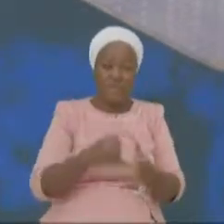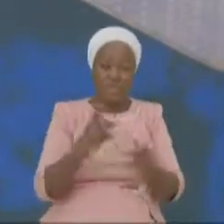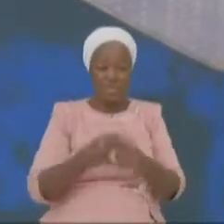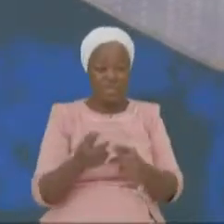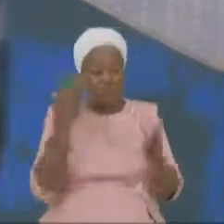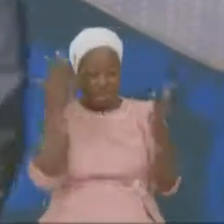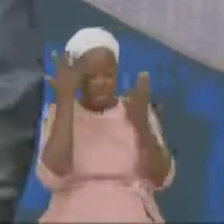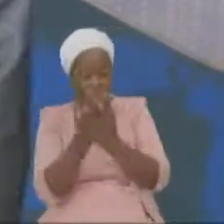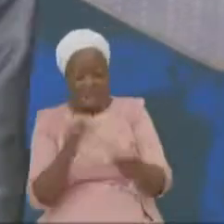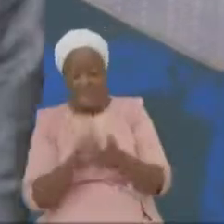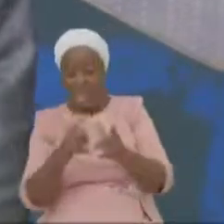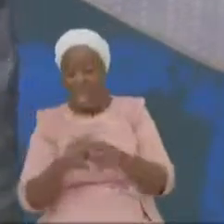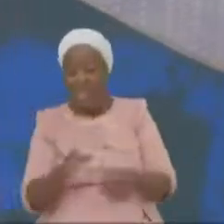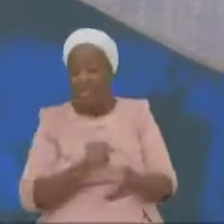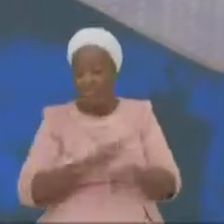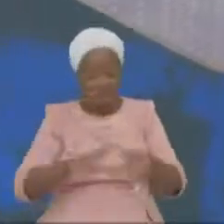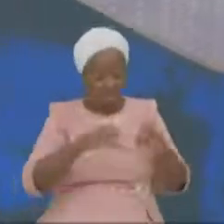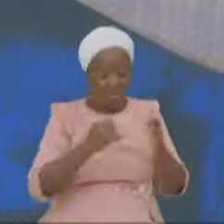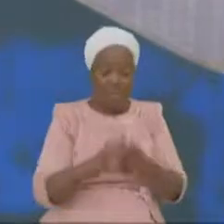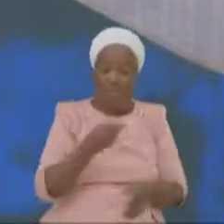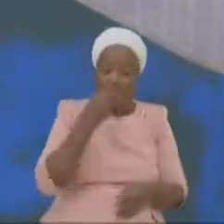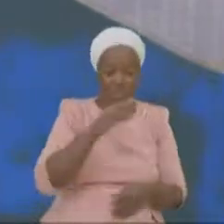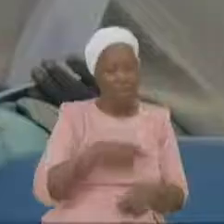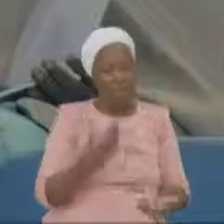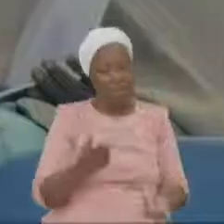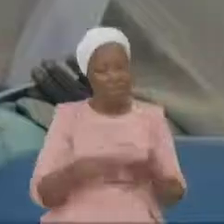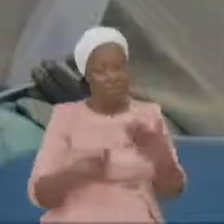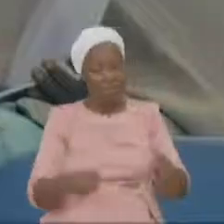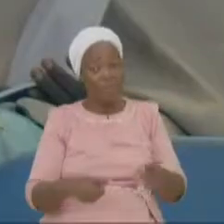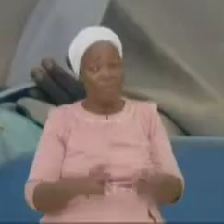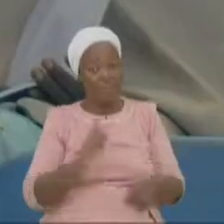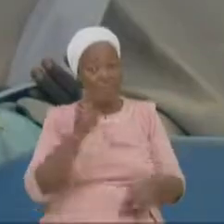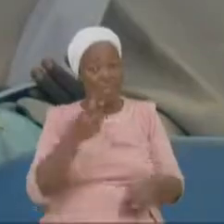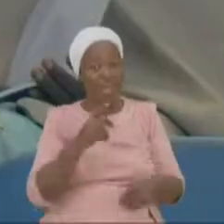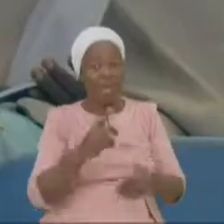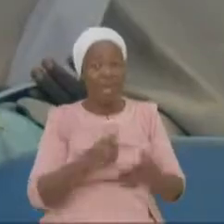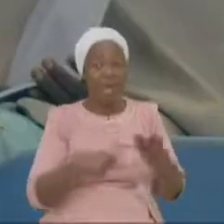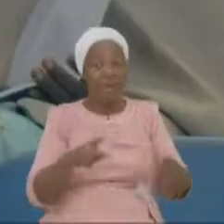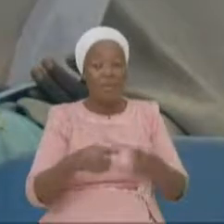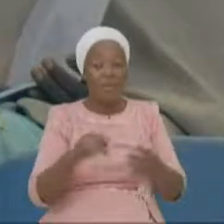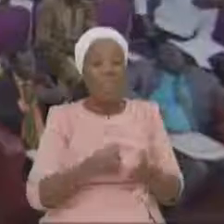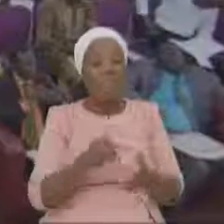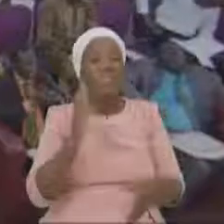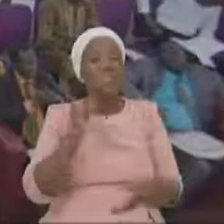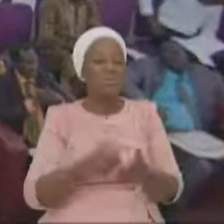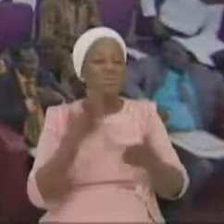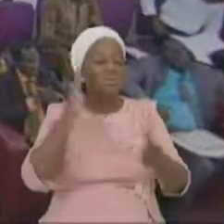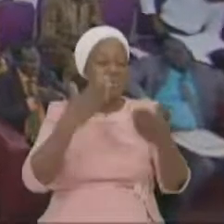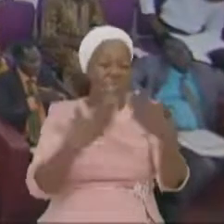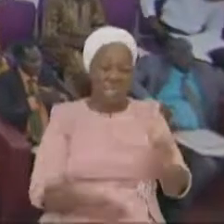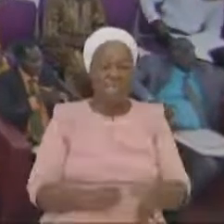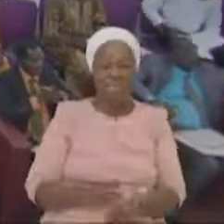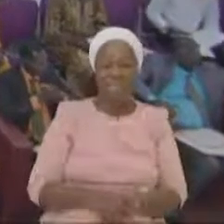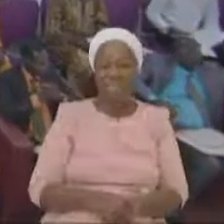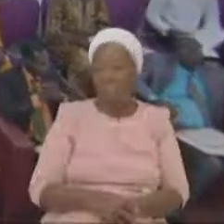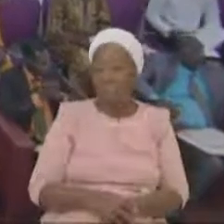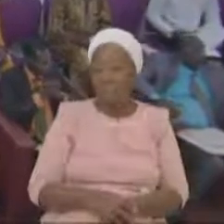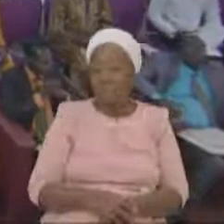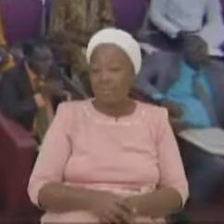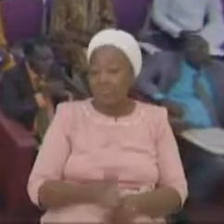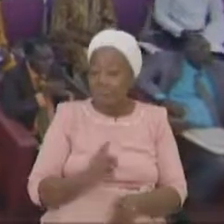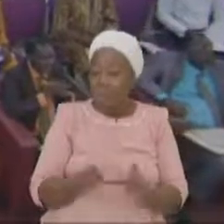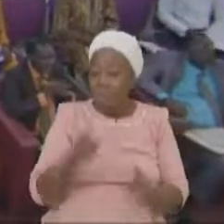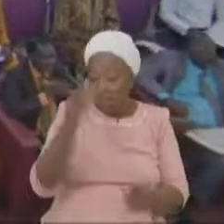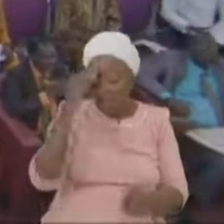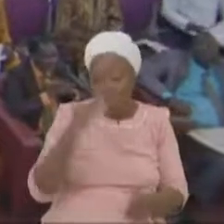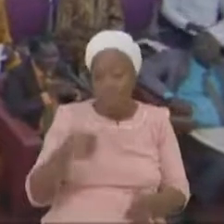it, eventually it will die. I said it will die. But we